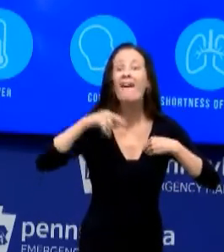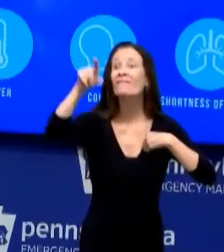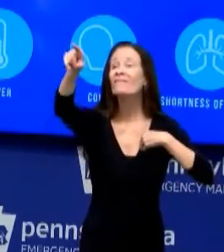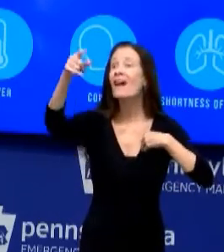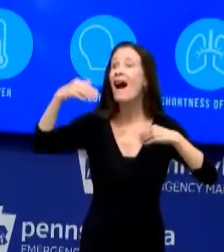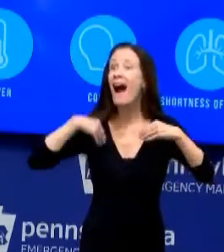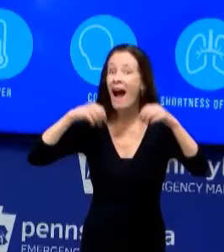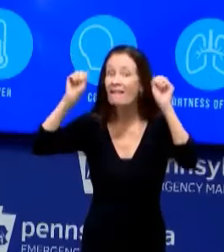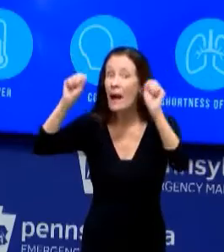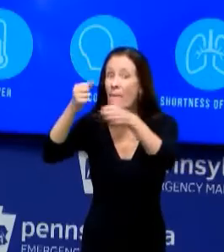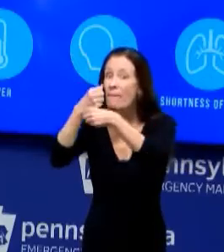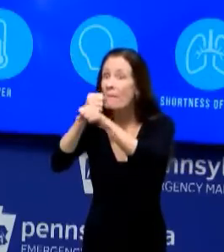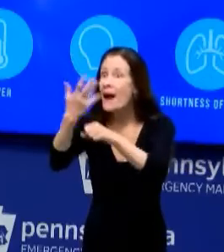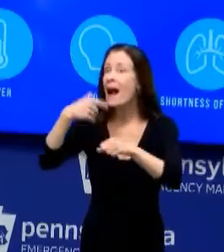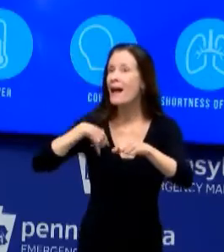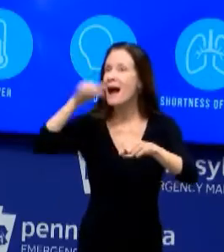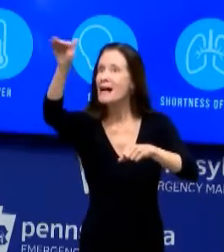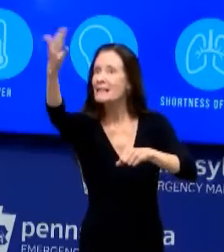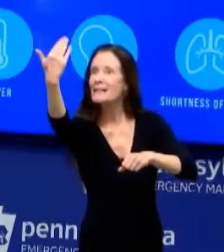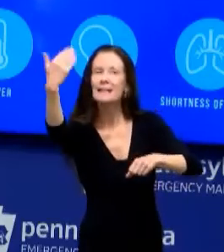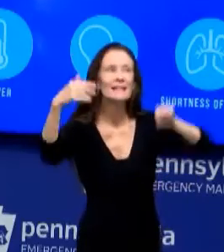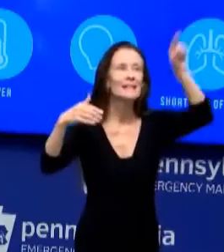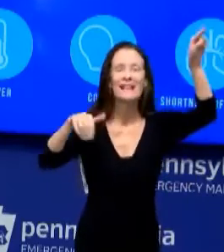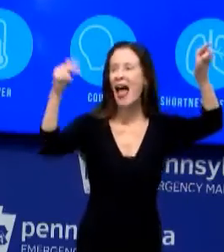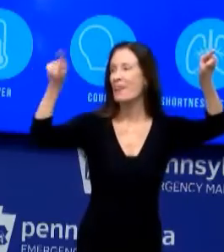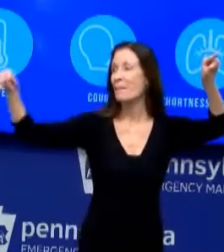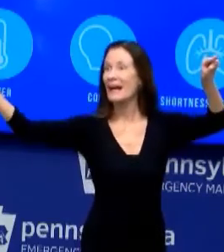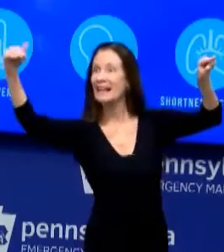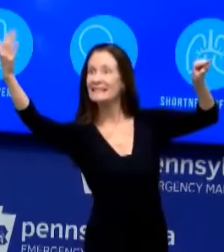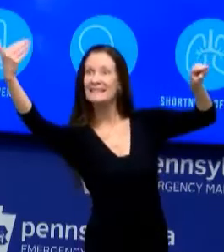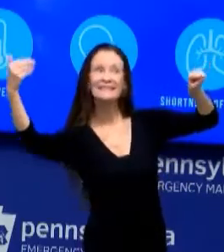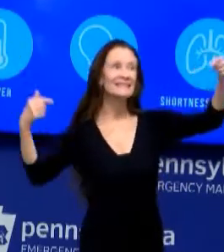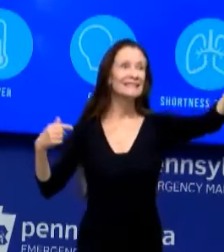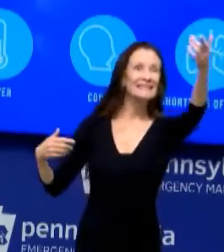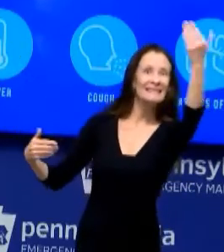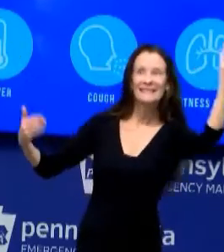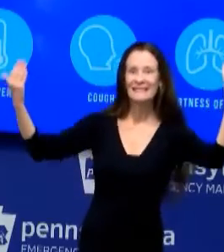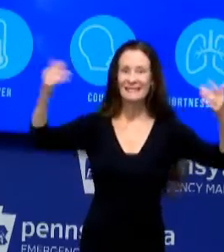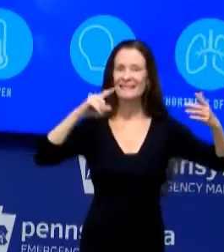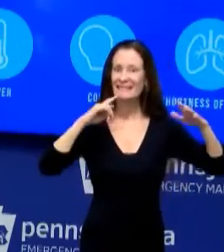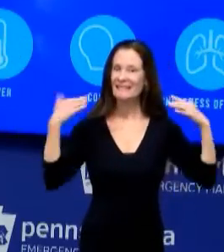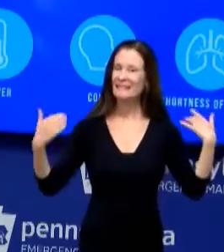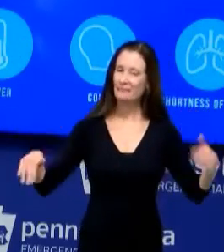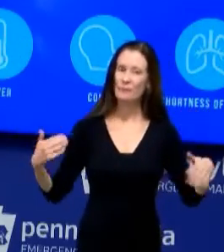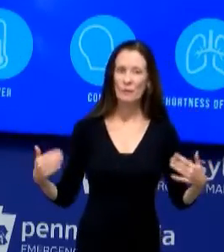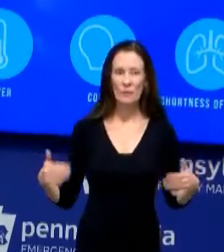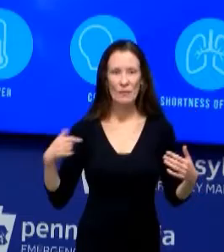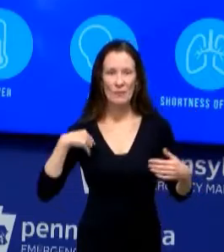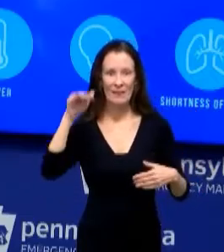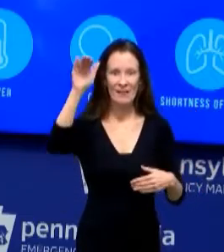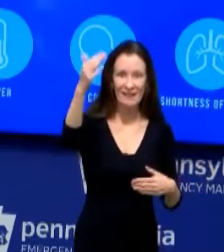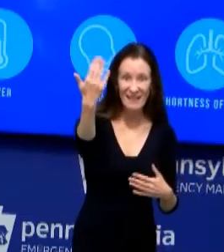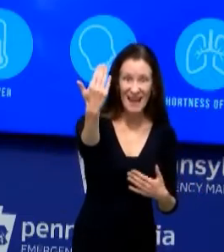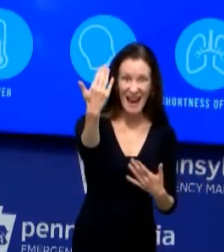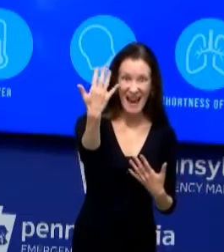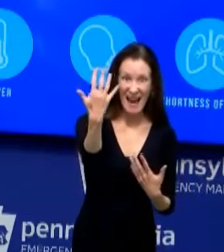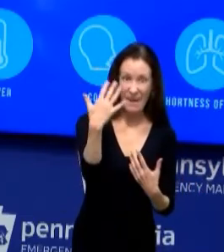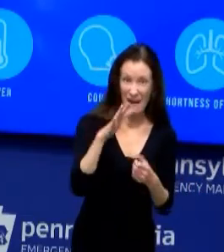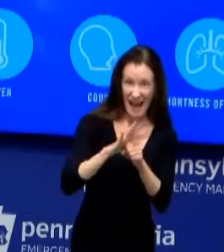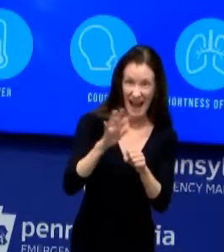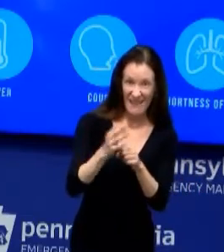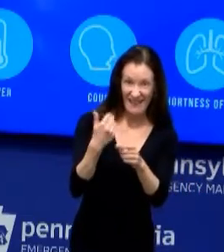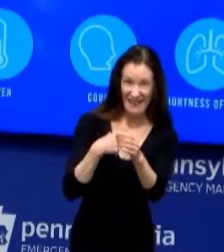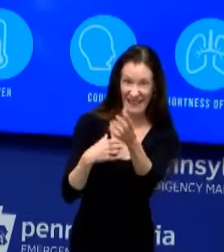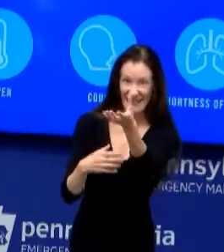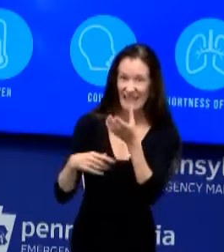them as well. We have not reached out to other states for their supplies at this time, but I guess if necessary, we might do that. I want